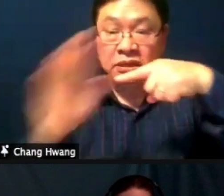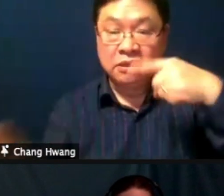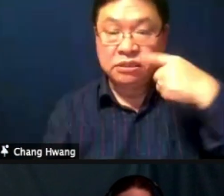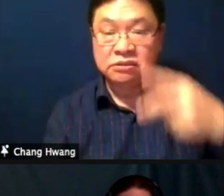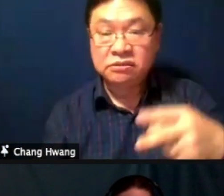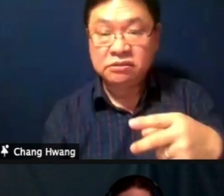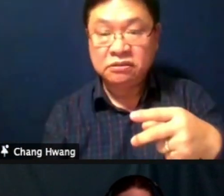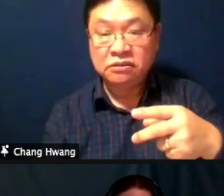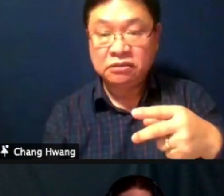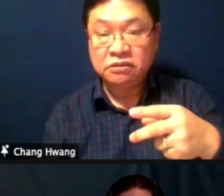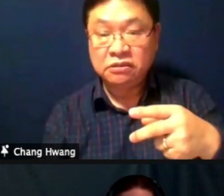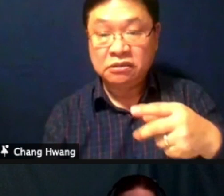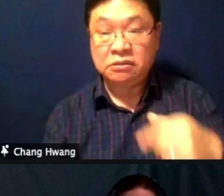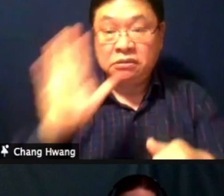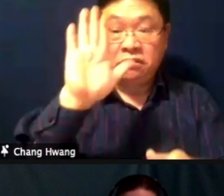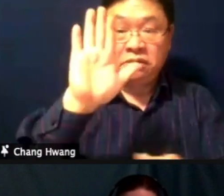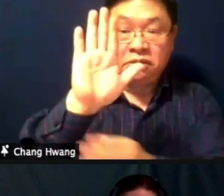showing what's going on with the right hand.